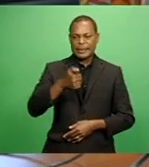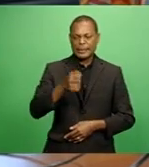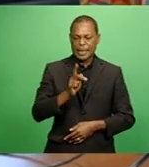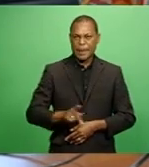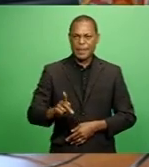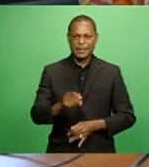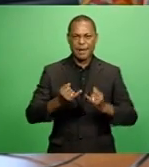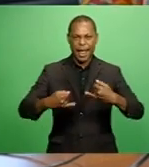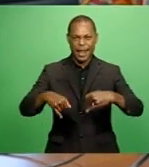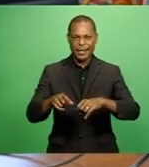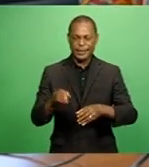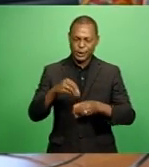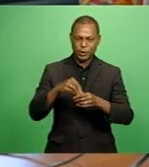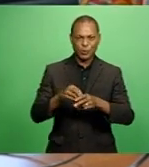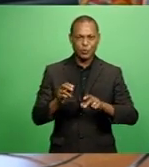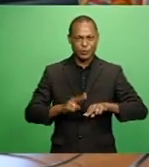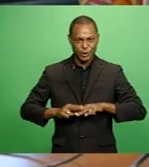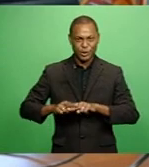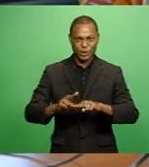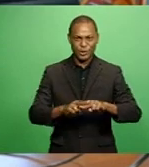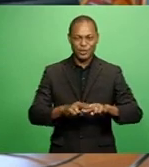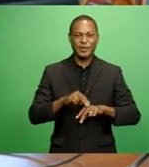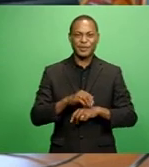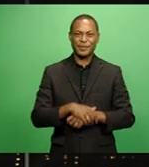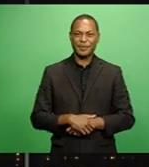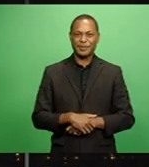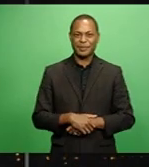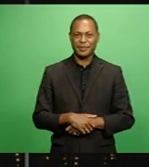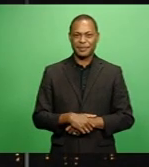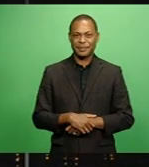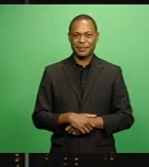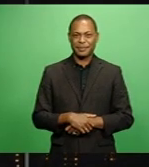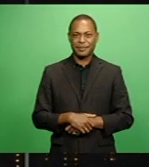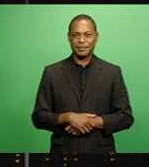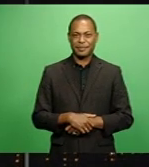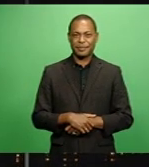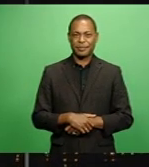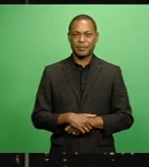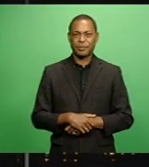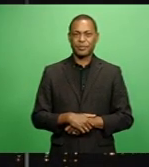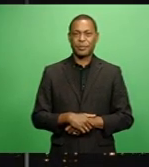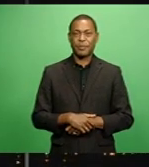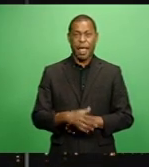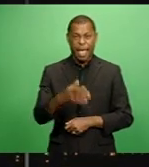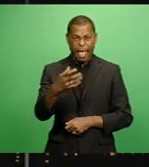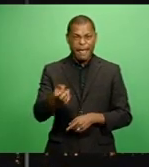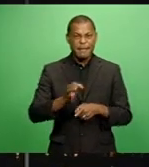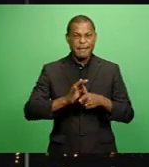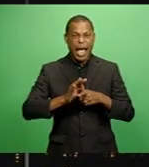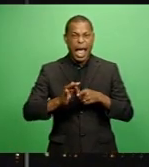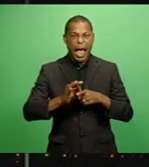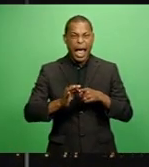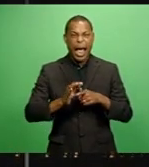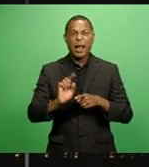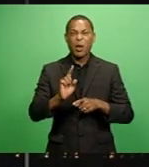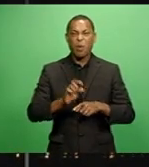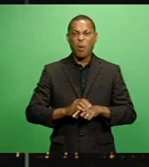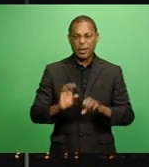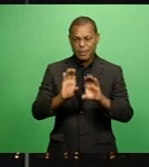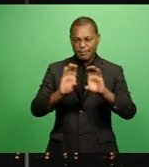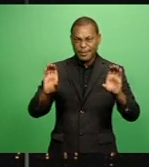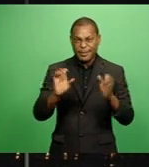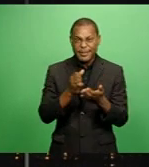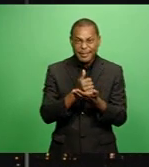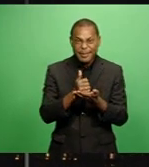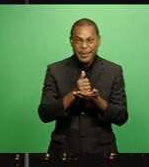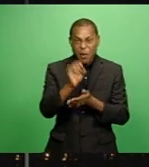including Fiji. Jeshu Lal, FBC News. The installation of color-coded number plates for taxis in the